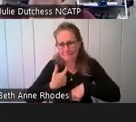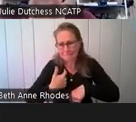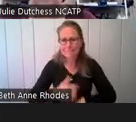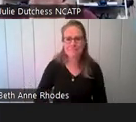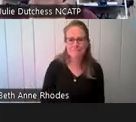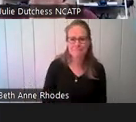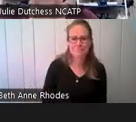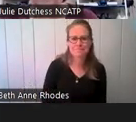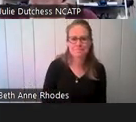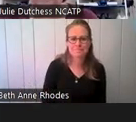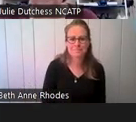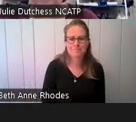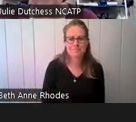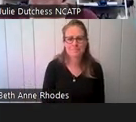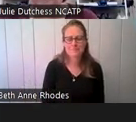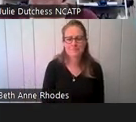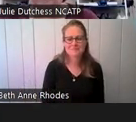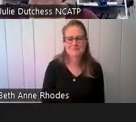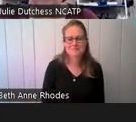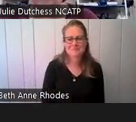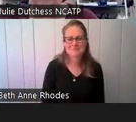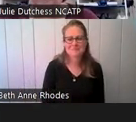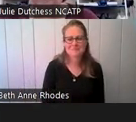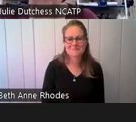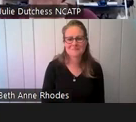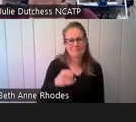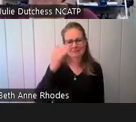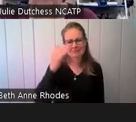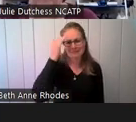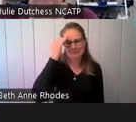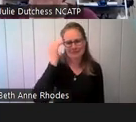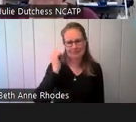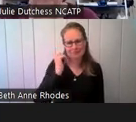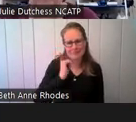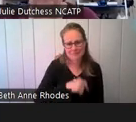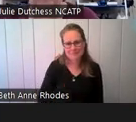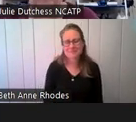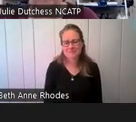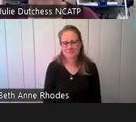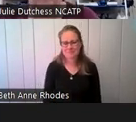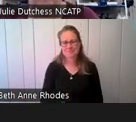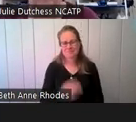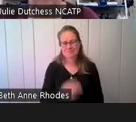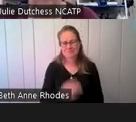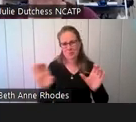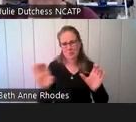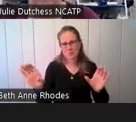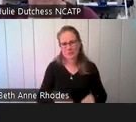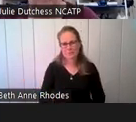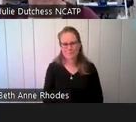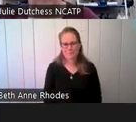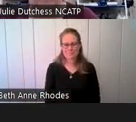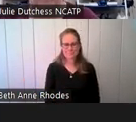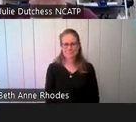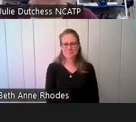We all know the crazy chaos caused by trying to use more than one app for productivity. There has to be a better way to